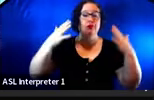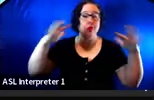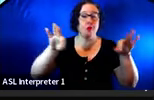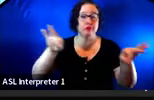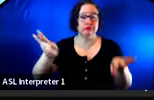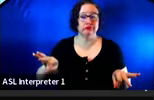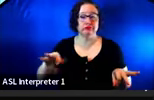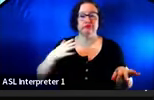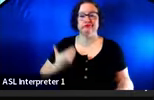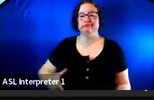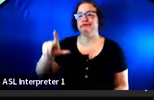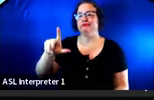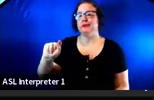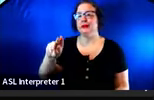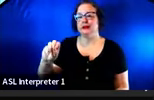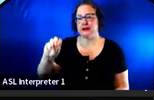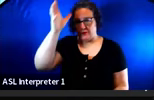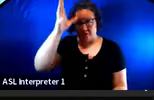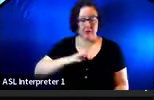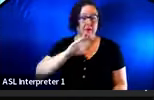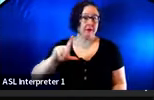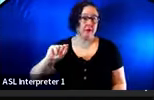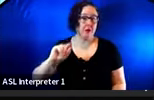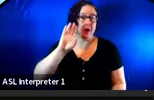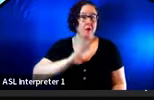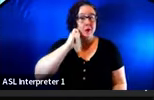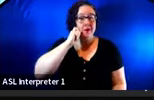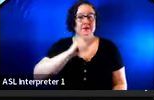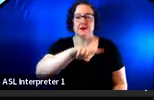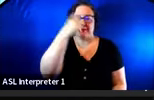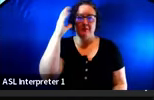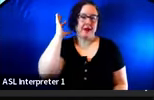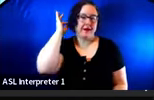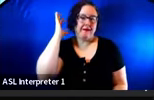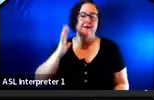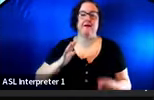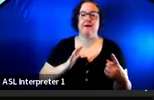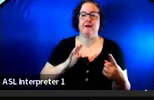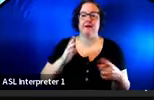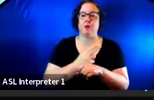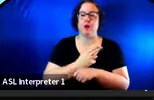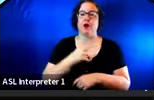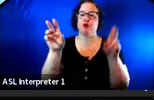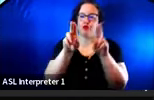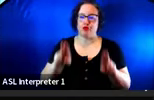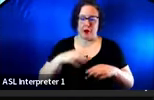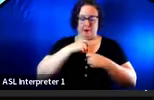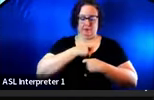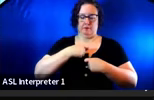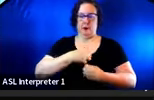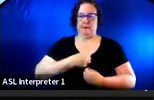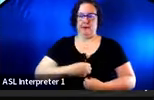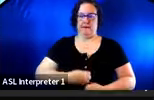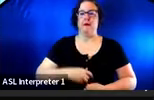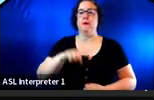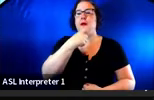am a Latino man in my 20s with brown skin and black hair, and I am wearing a gray button-up shirt with red and blue